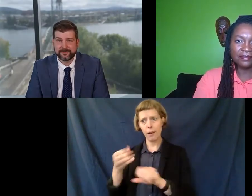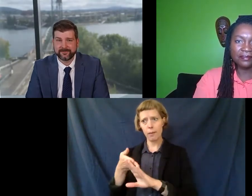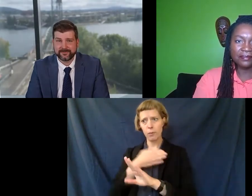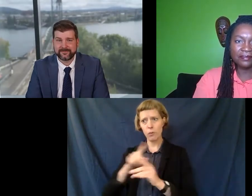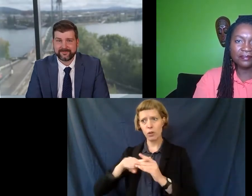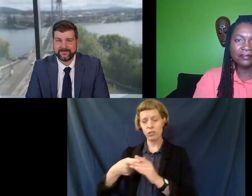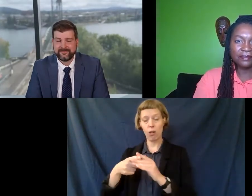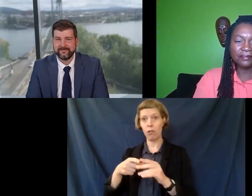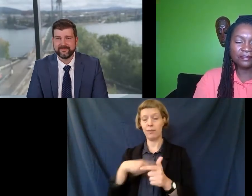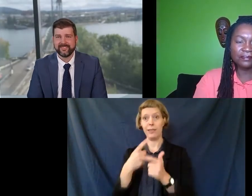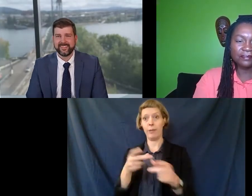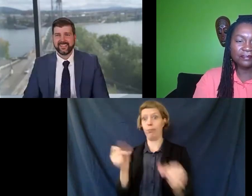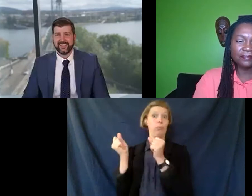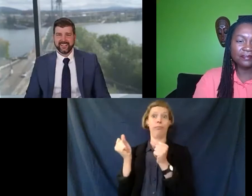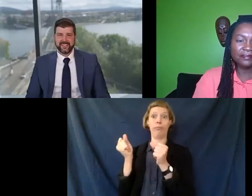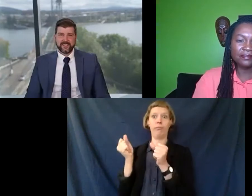once.